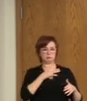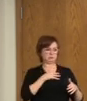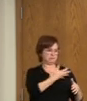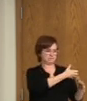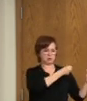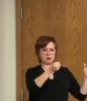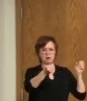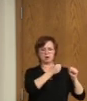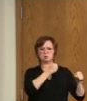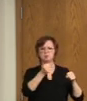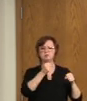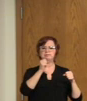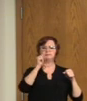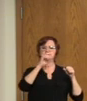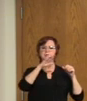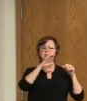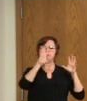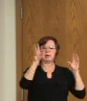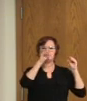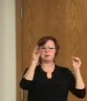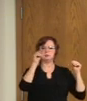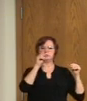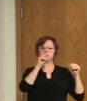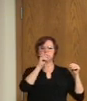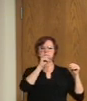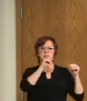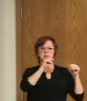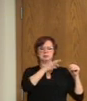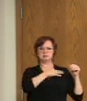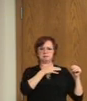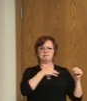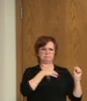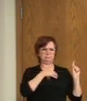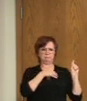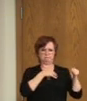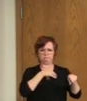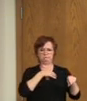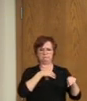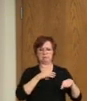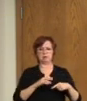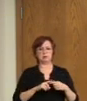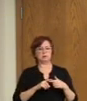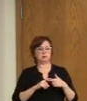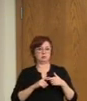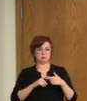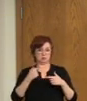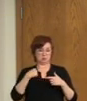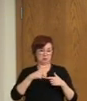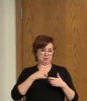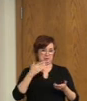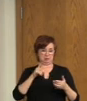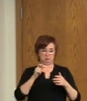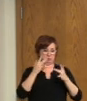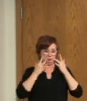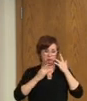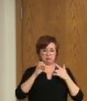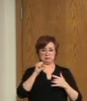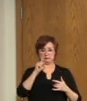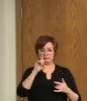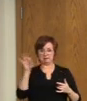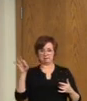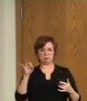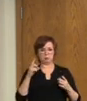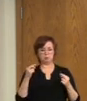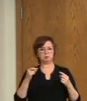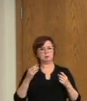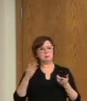or potentially the federal level, and I'm thinking of the Army here maybe, to help if more first responders in the province get infected? So maybe I